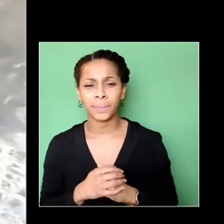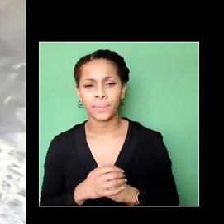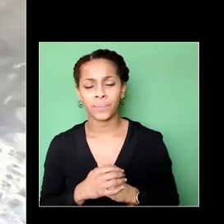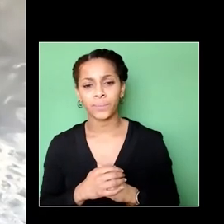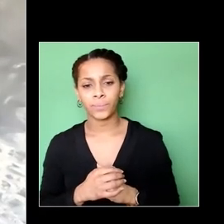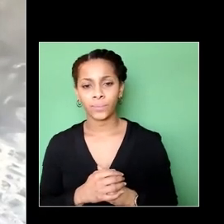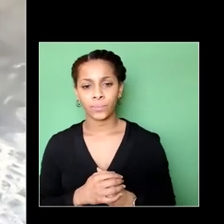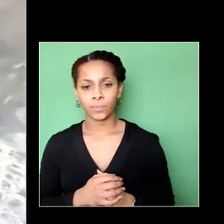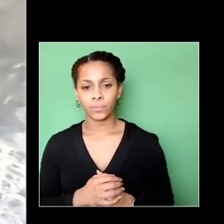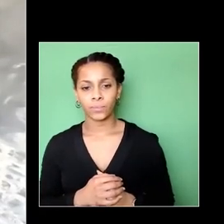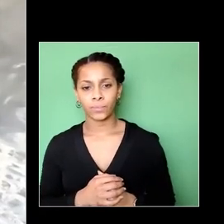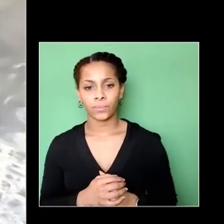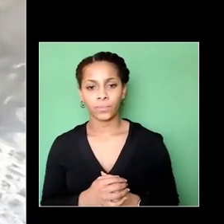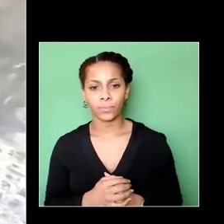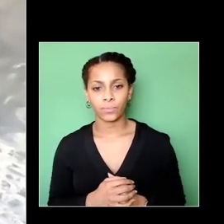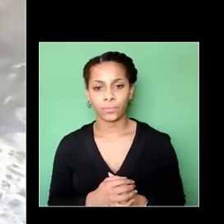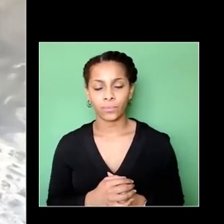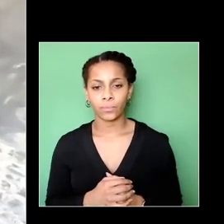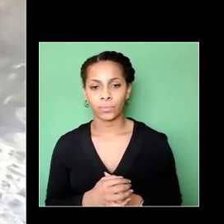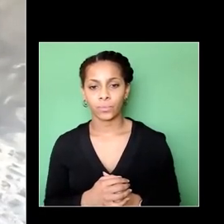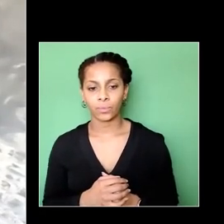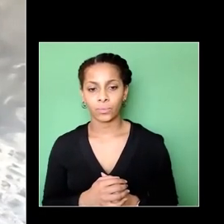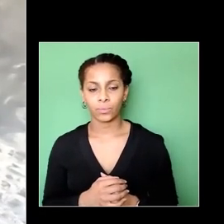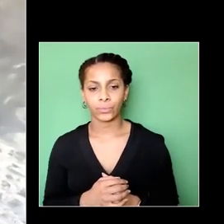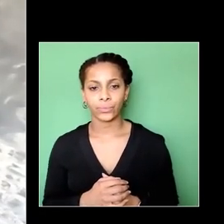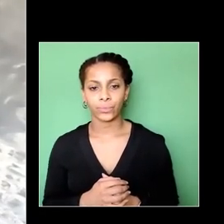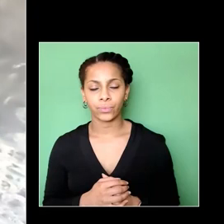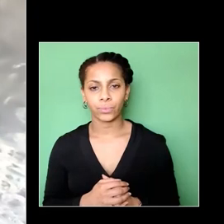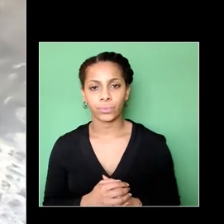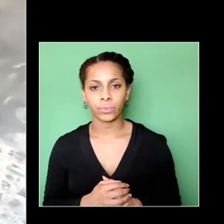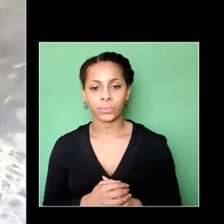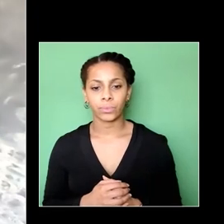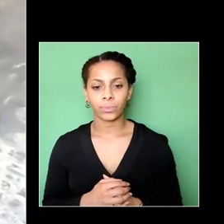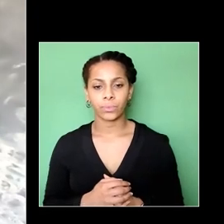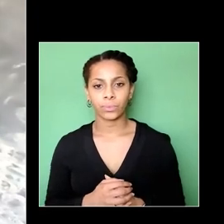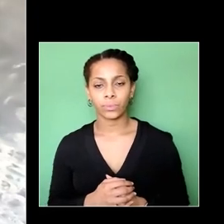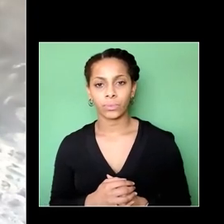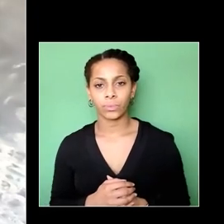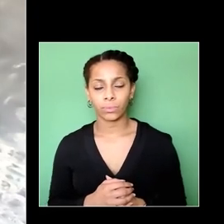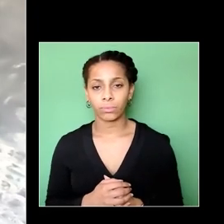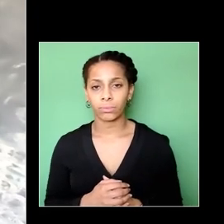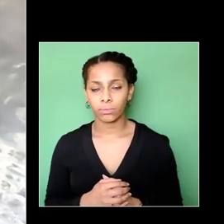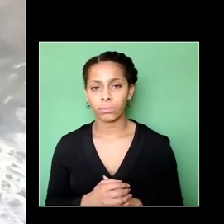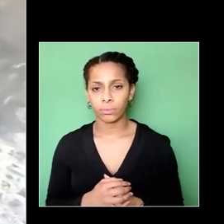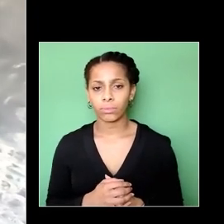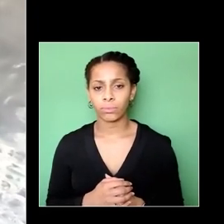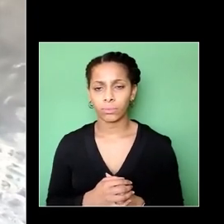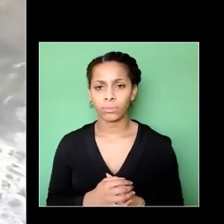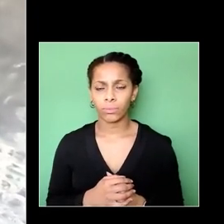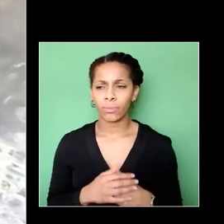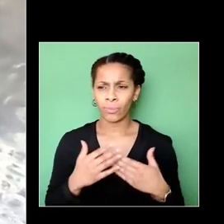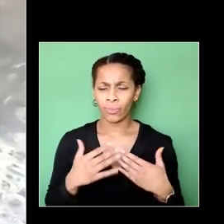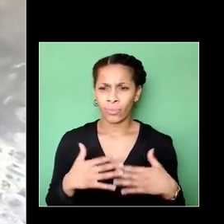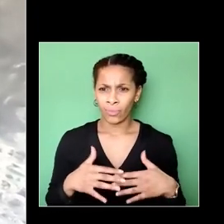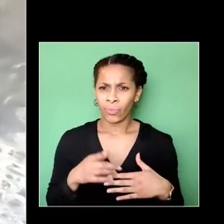Mm-hmm. Mm-hmm. Thank you. Yeah. You know, when you say that, Lynette, it makes me think of, well, first of all, I